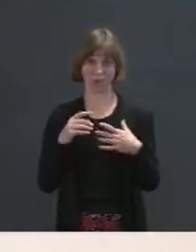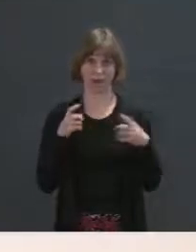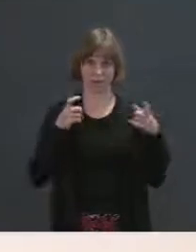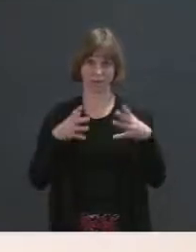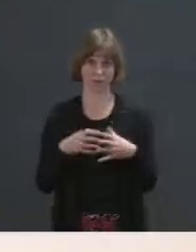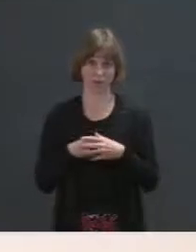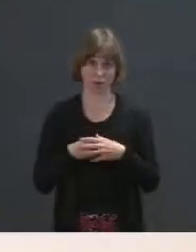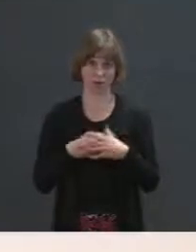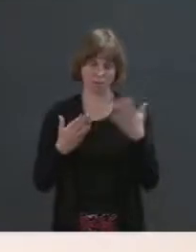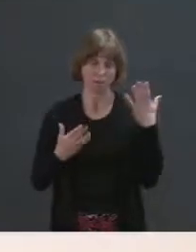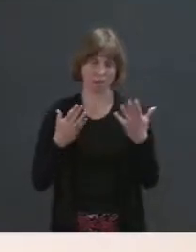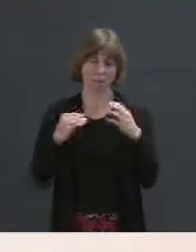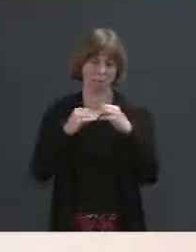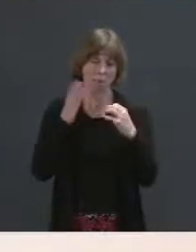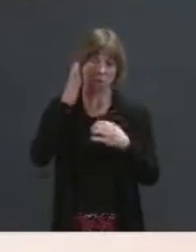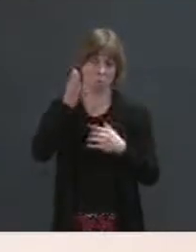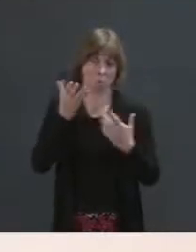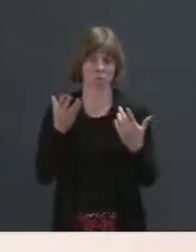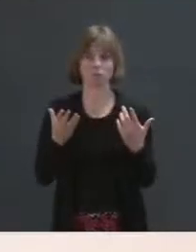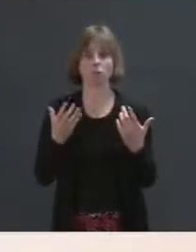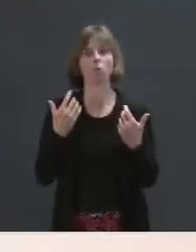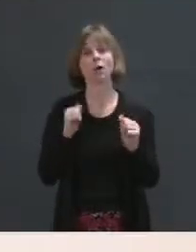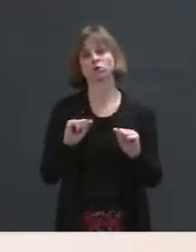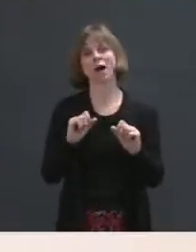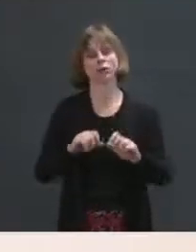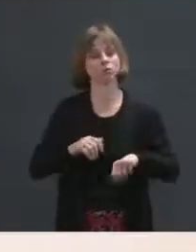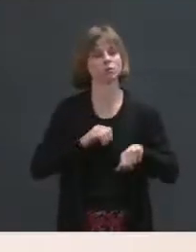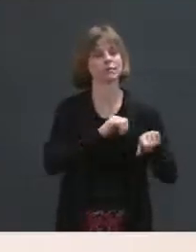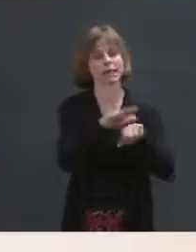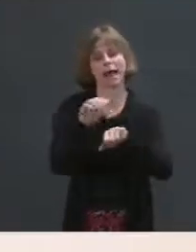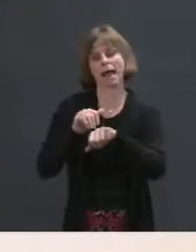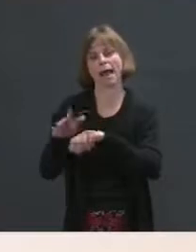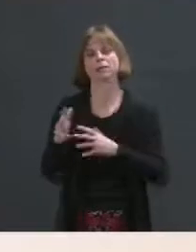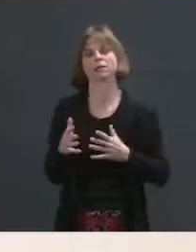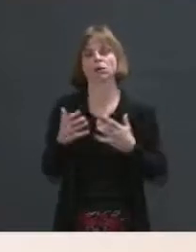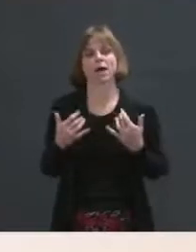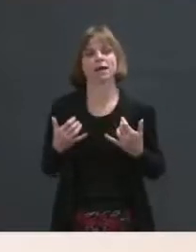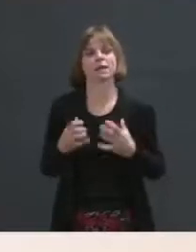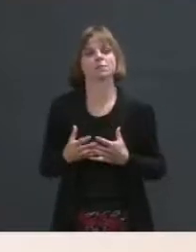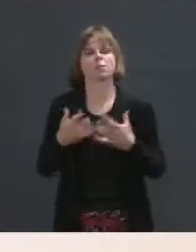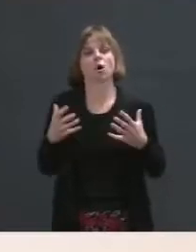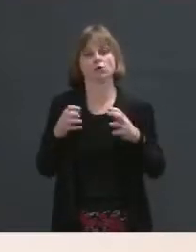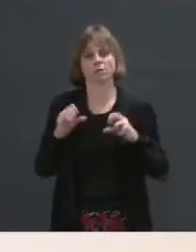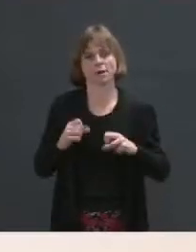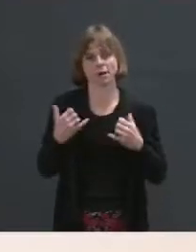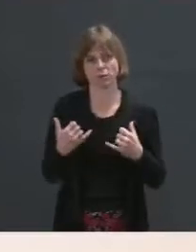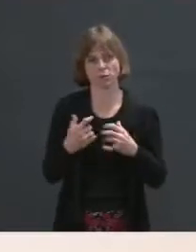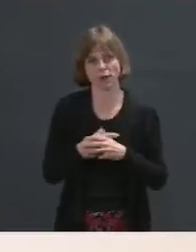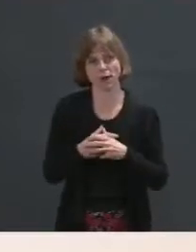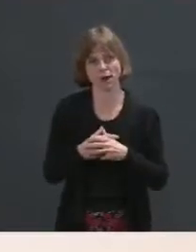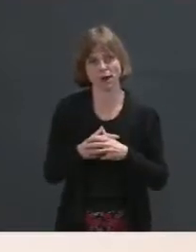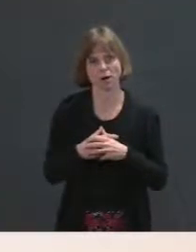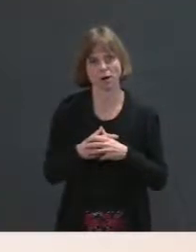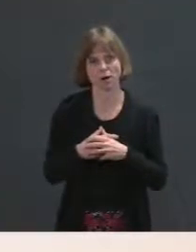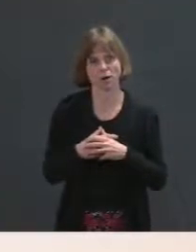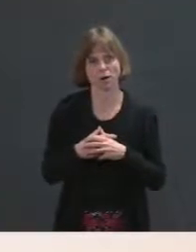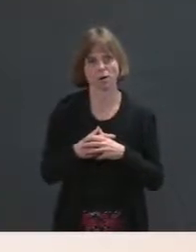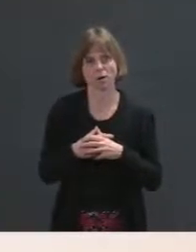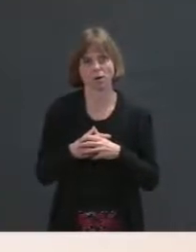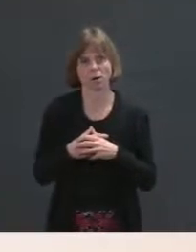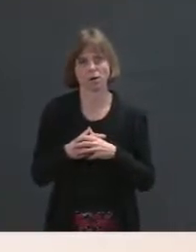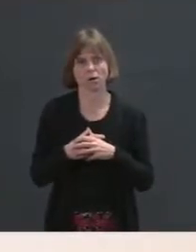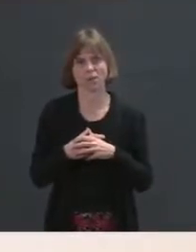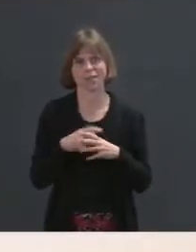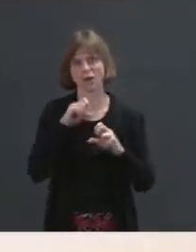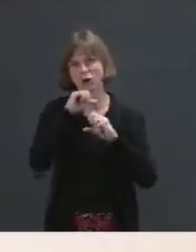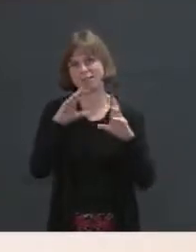there may be more because we're just trying to get as much out the door as possible. But I wouldn't expect. There's nothing that we're holding, I